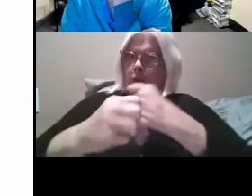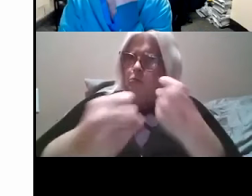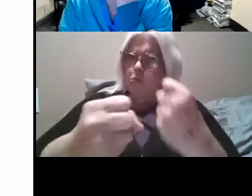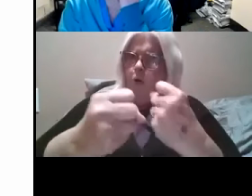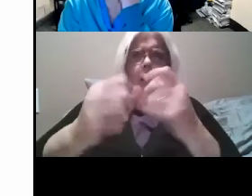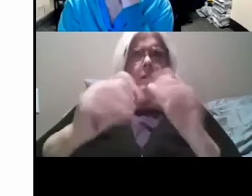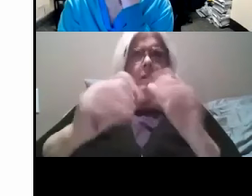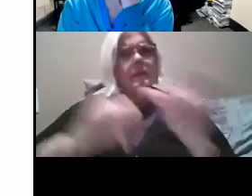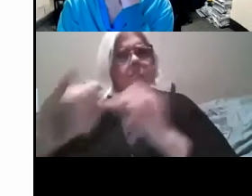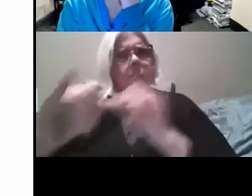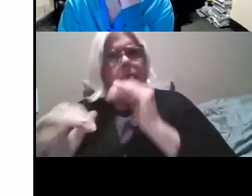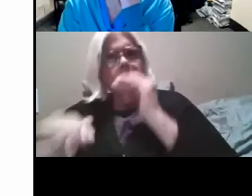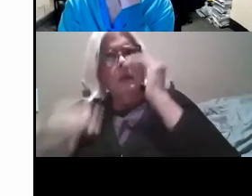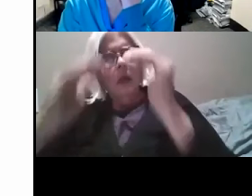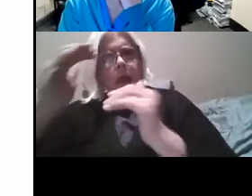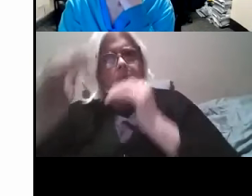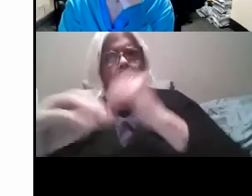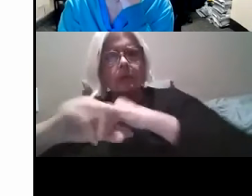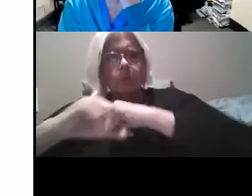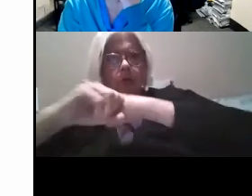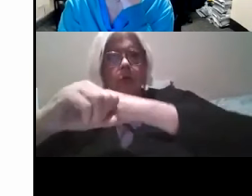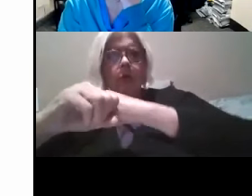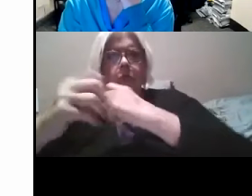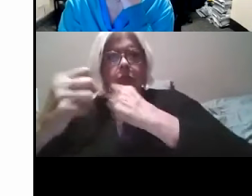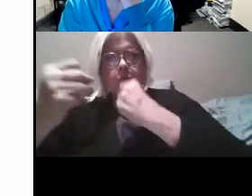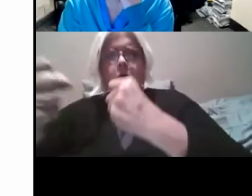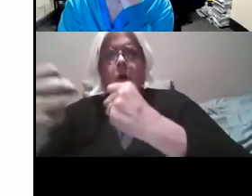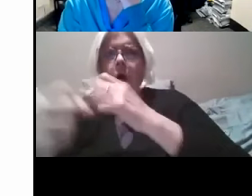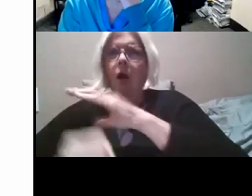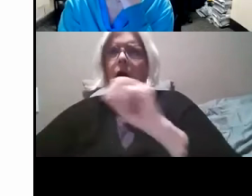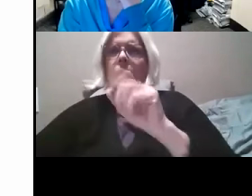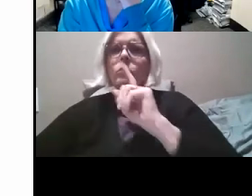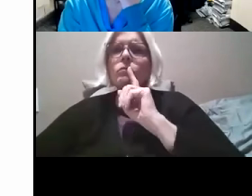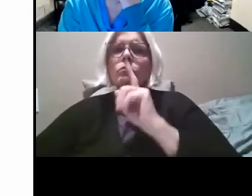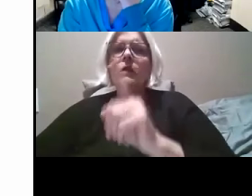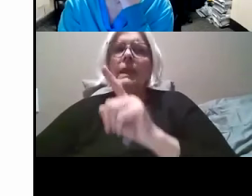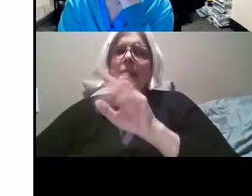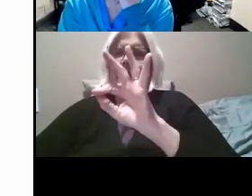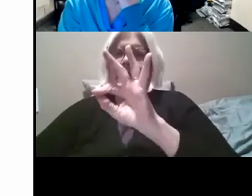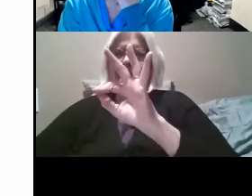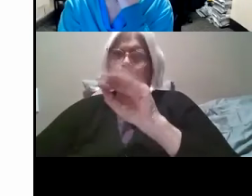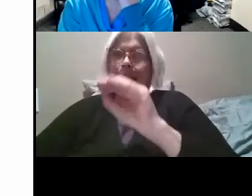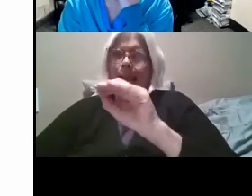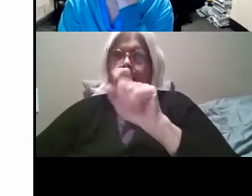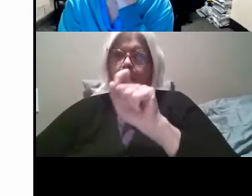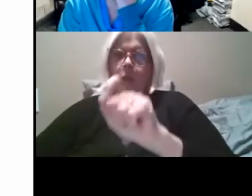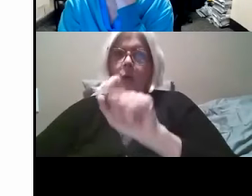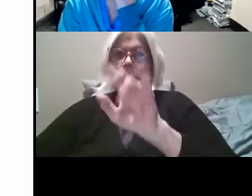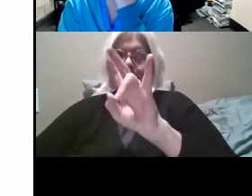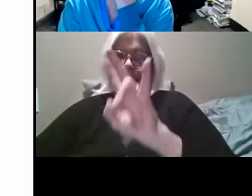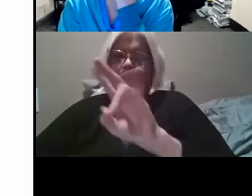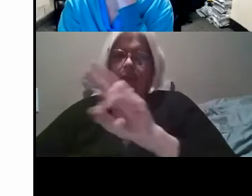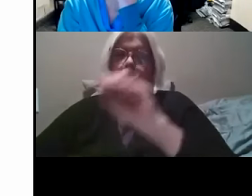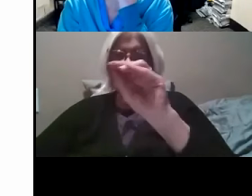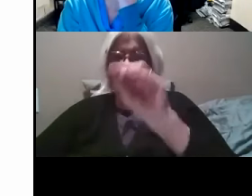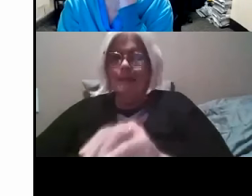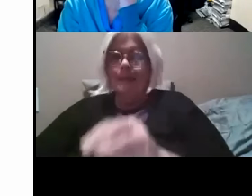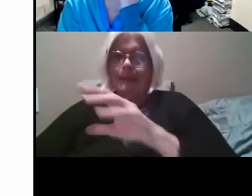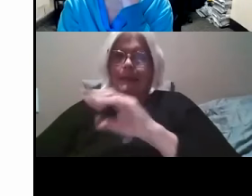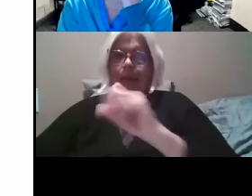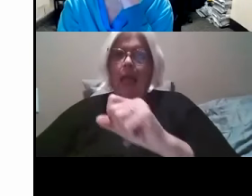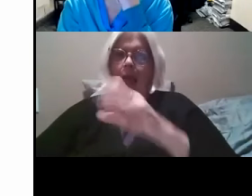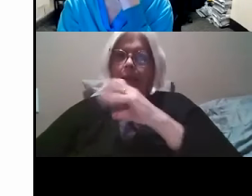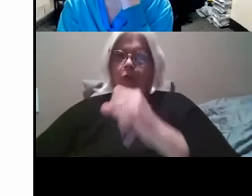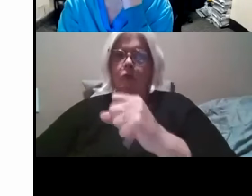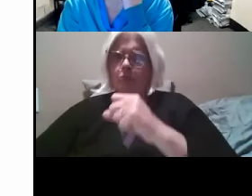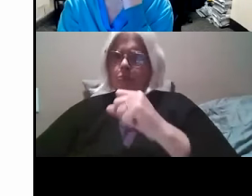90.7% effective against preventing COVID-19 infections. And this was studied during Delta. This was done this summer and